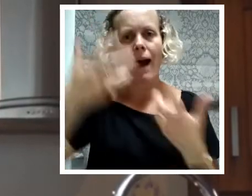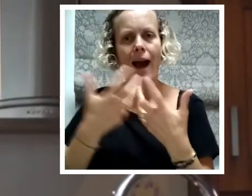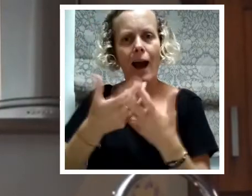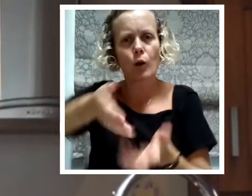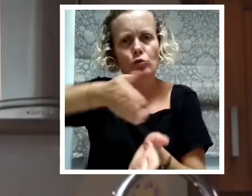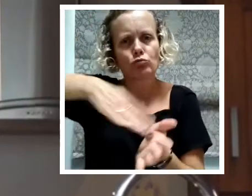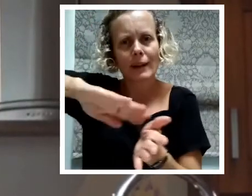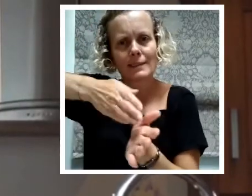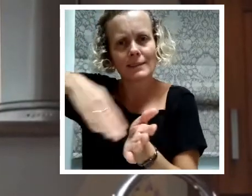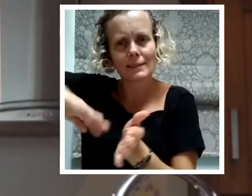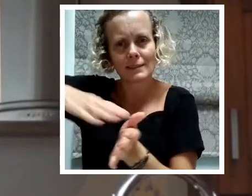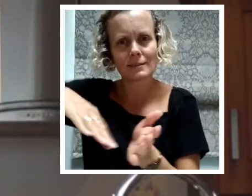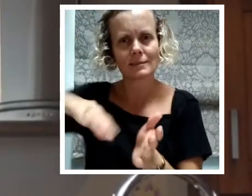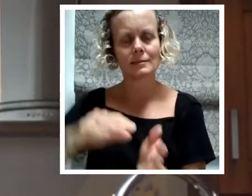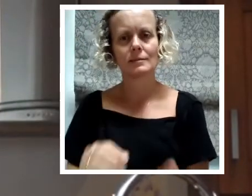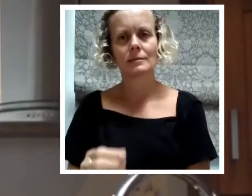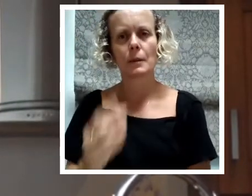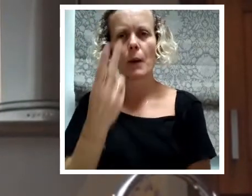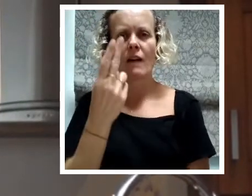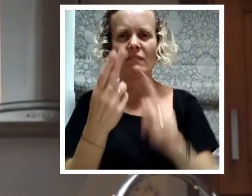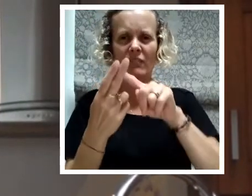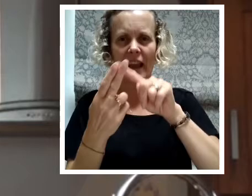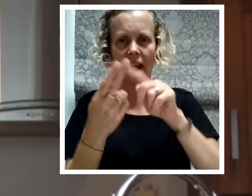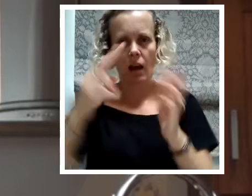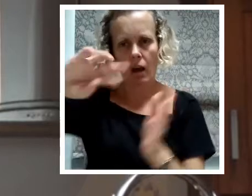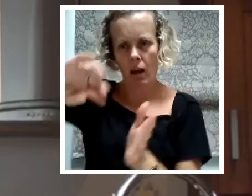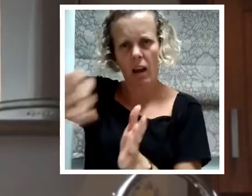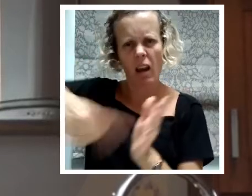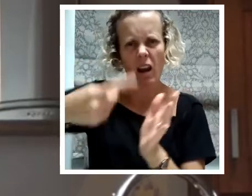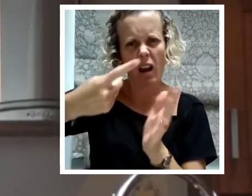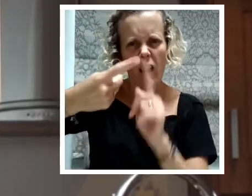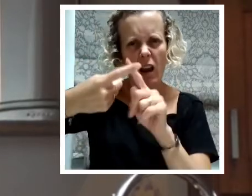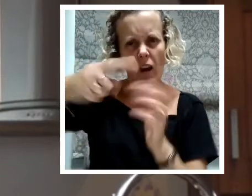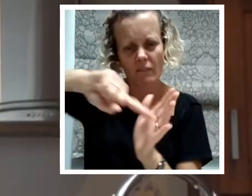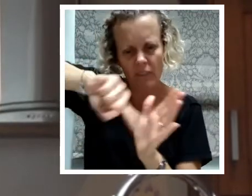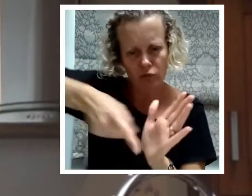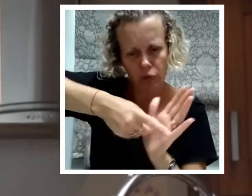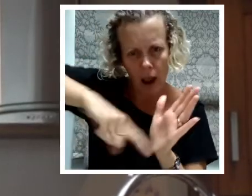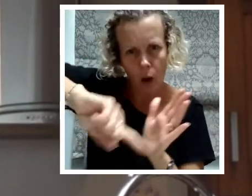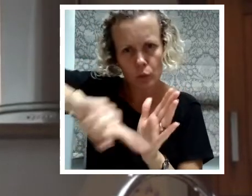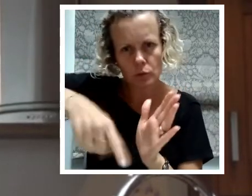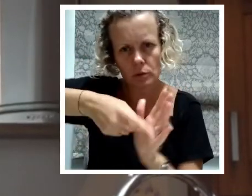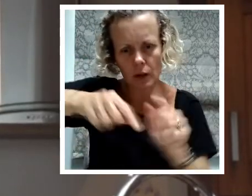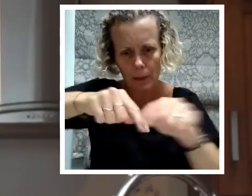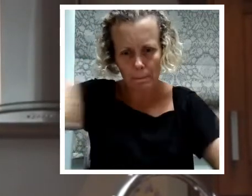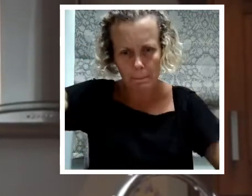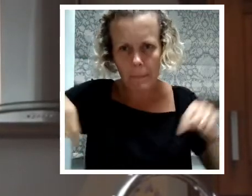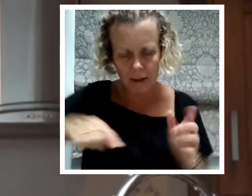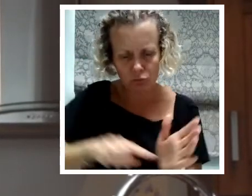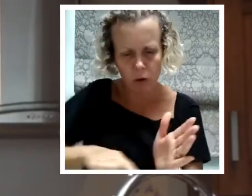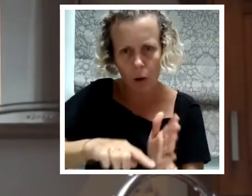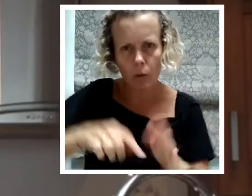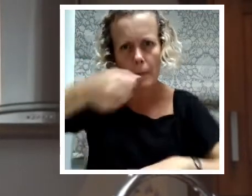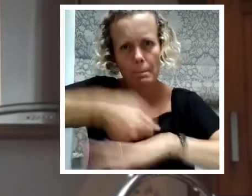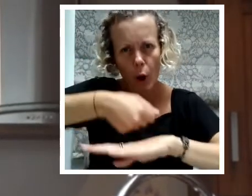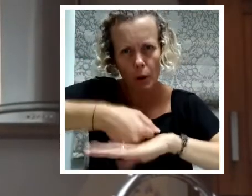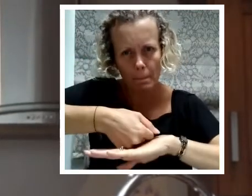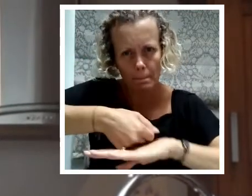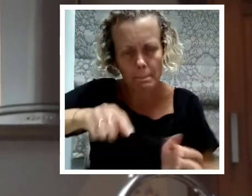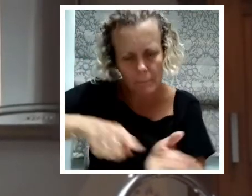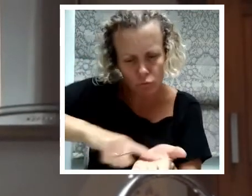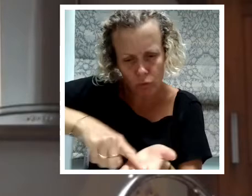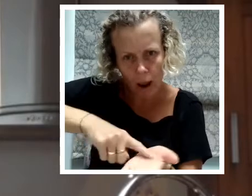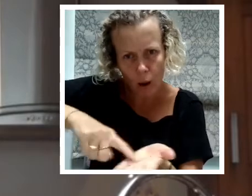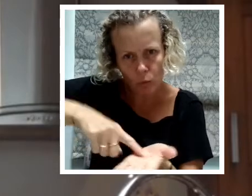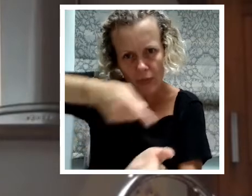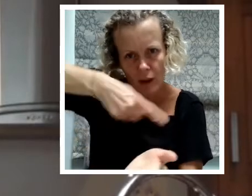tin, but we put a little bit onto our fingers, and you must rub it right around the base and right around